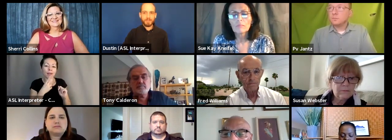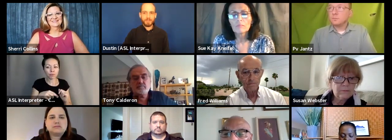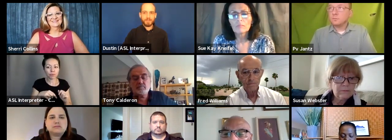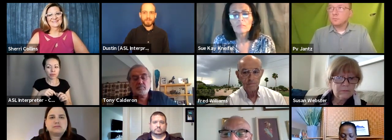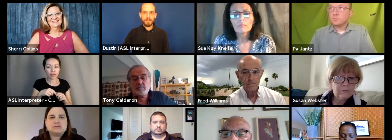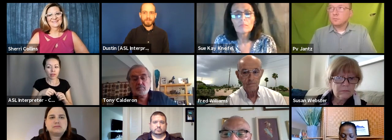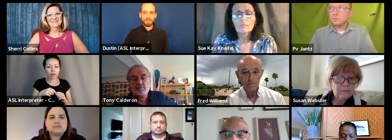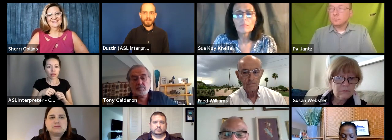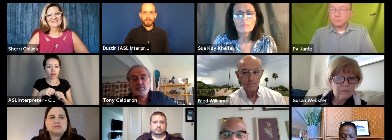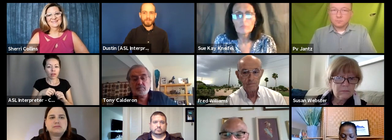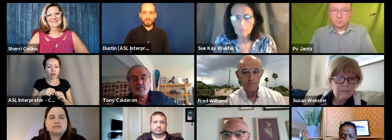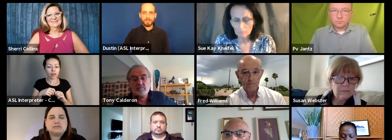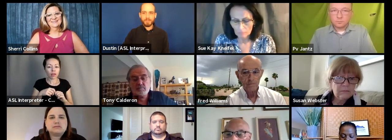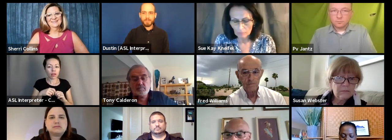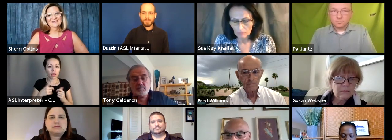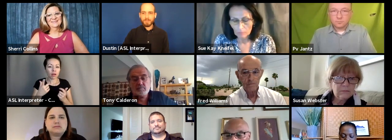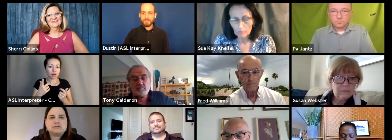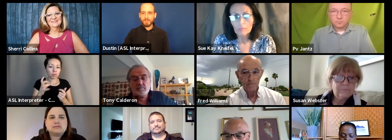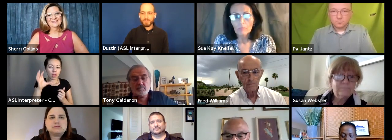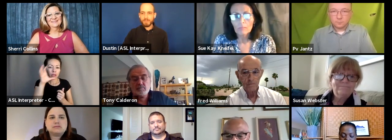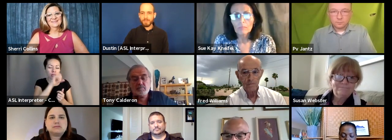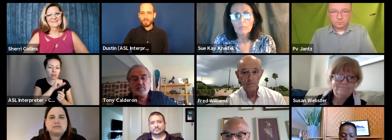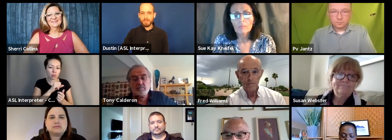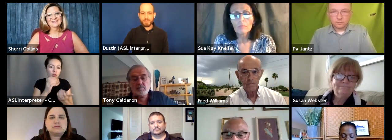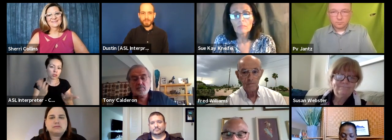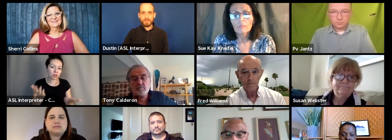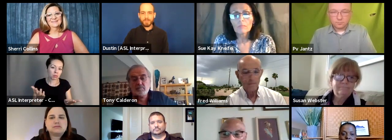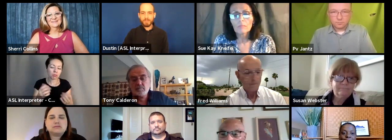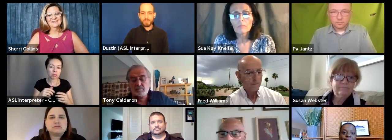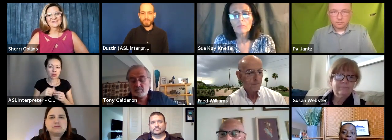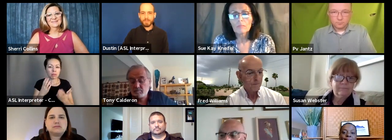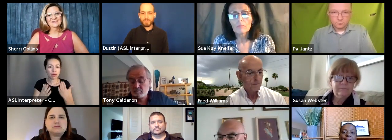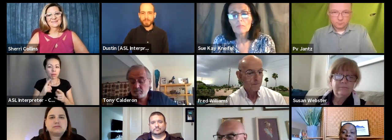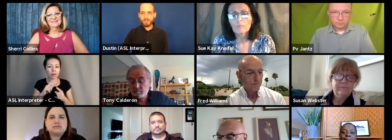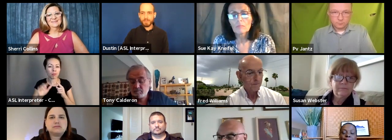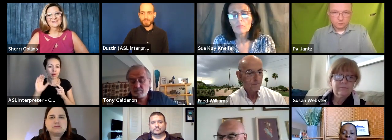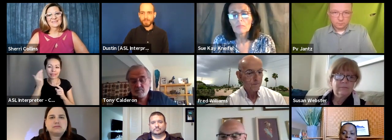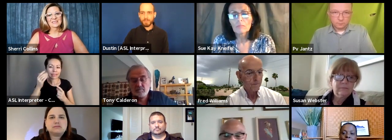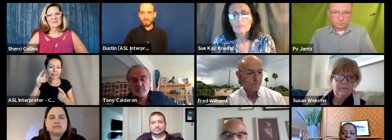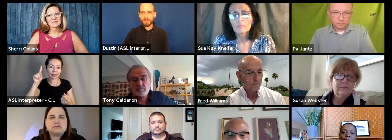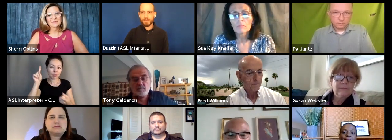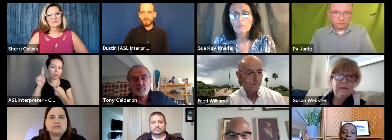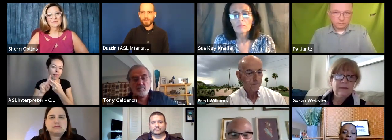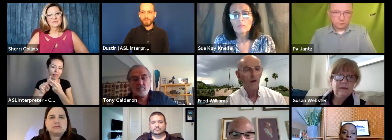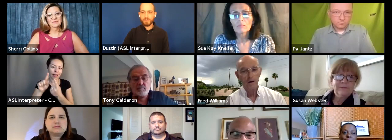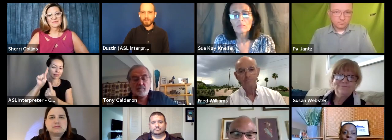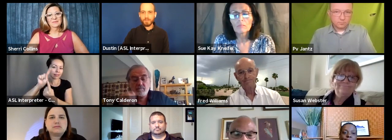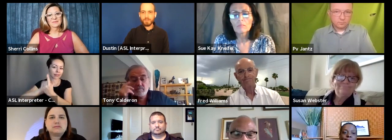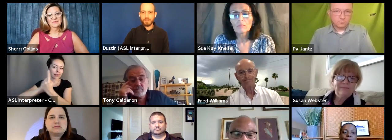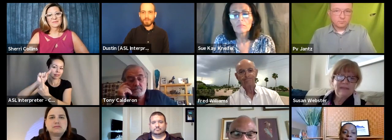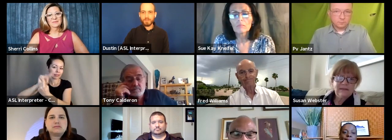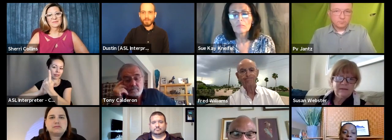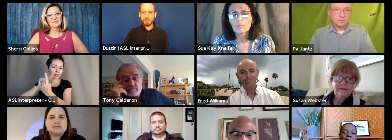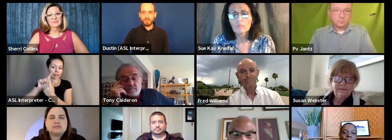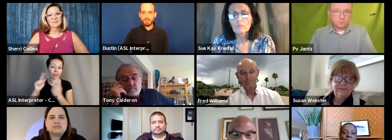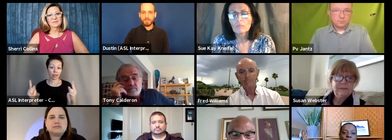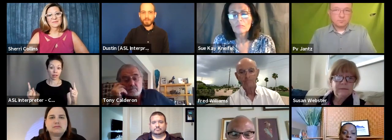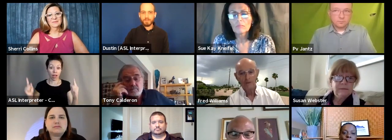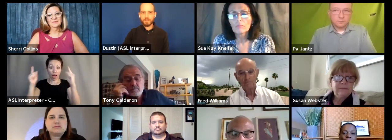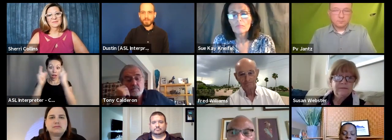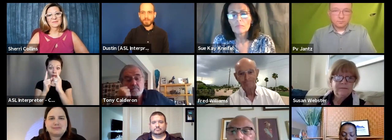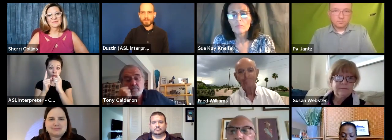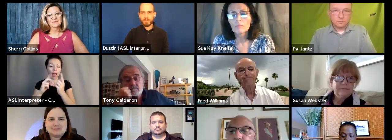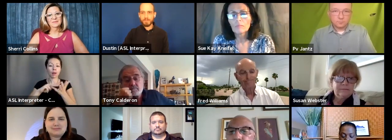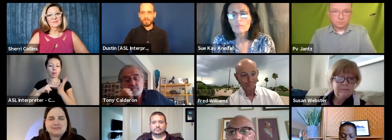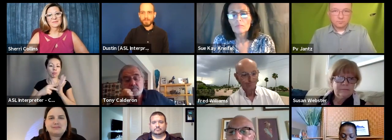think that there's just a tremendous reduction in face-to-face interpreting. And so most of our, I